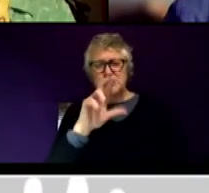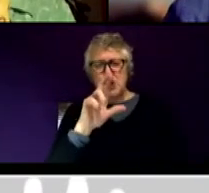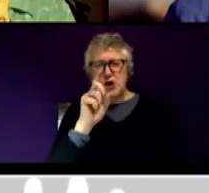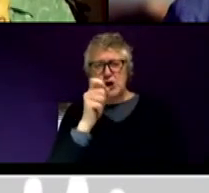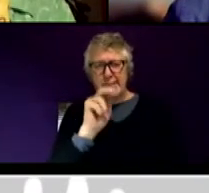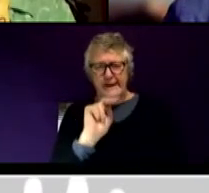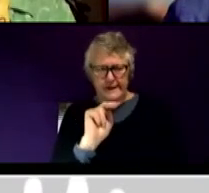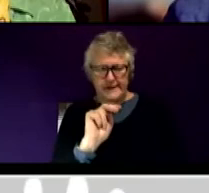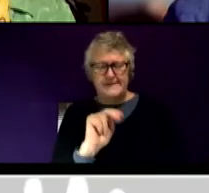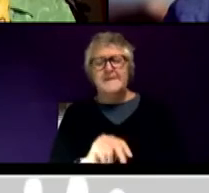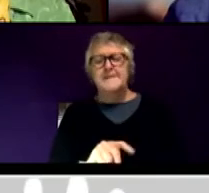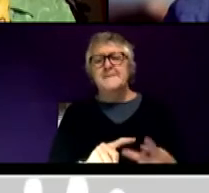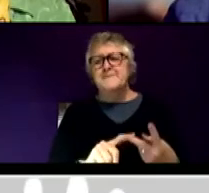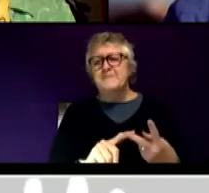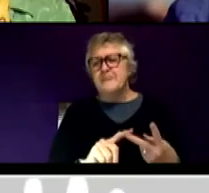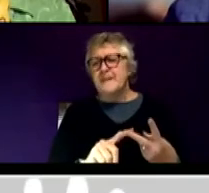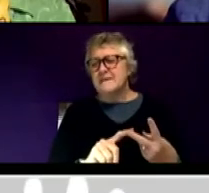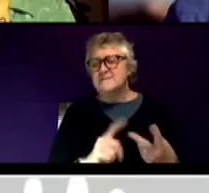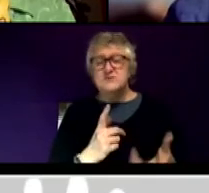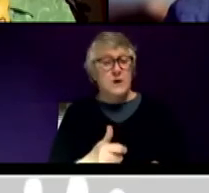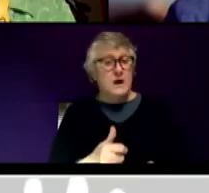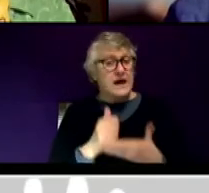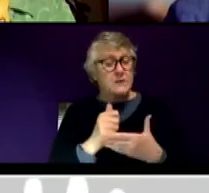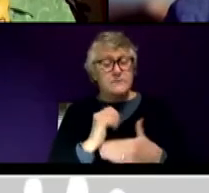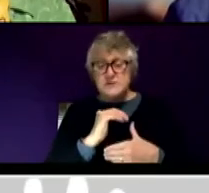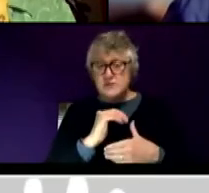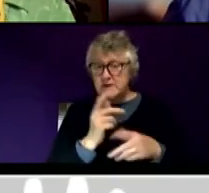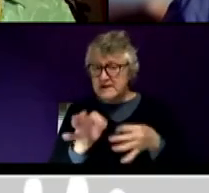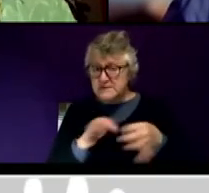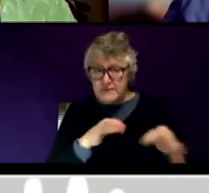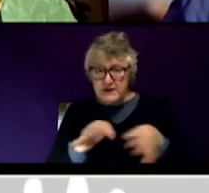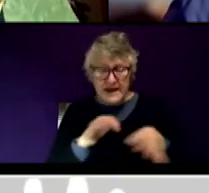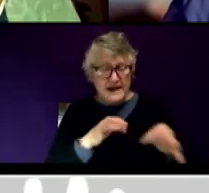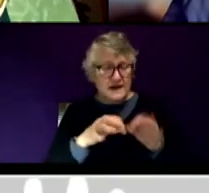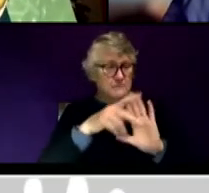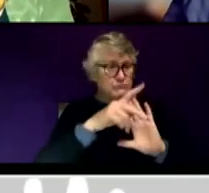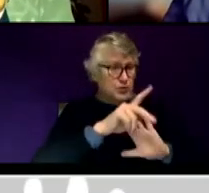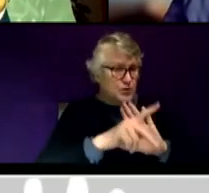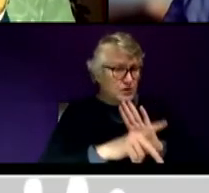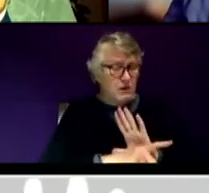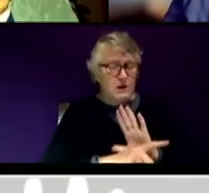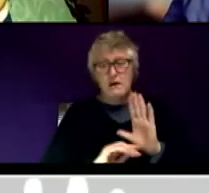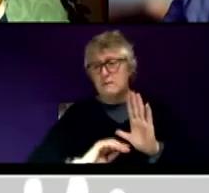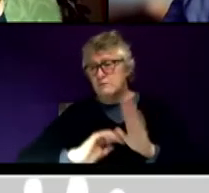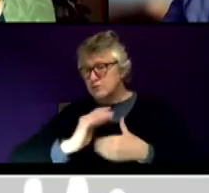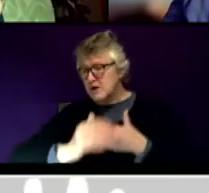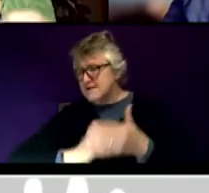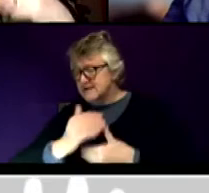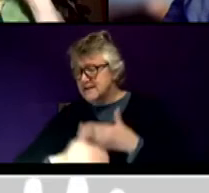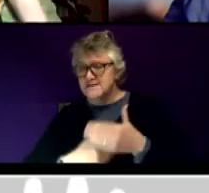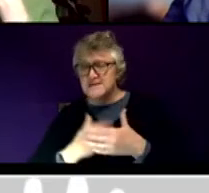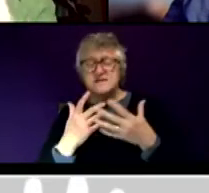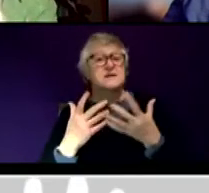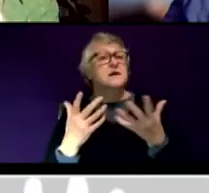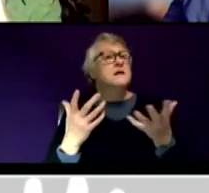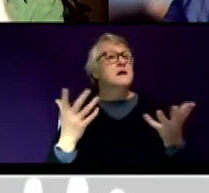help explain protocols, processes, which things they can change and which things they